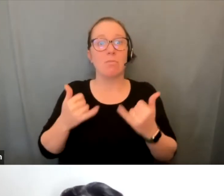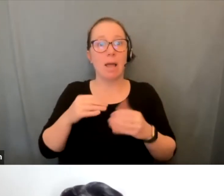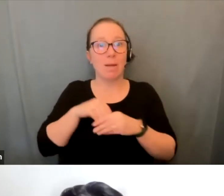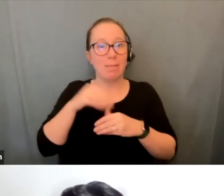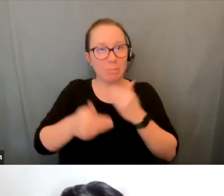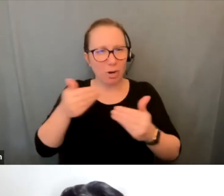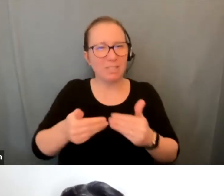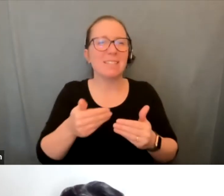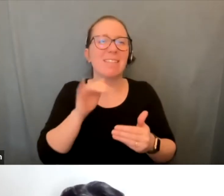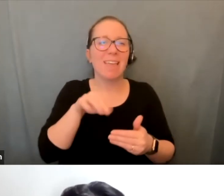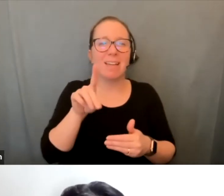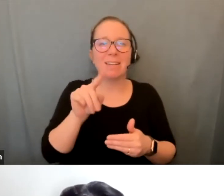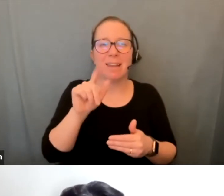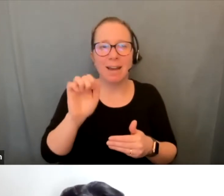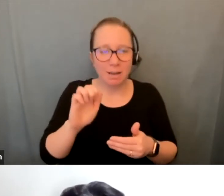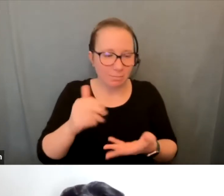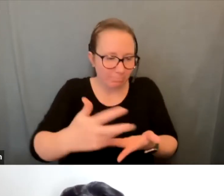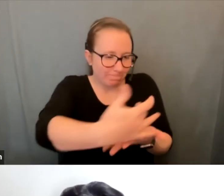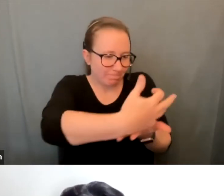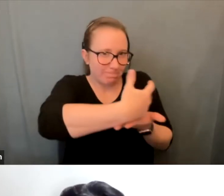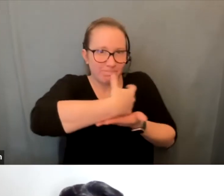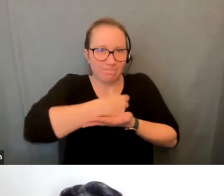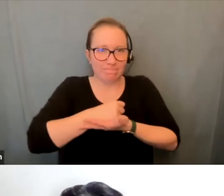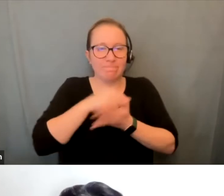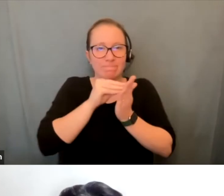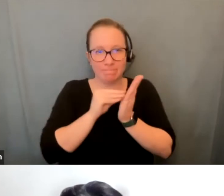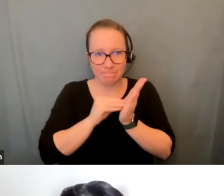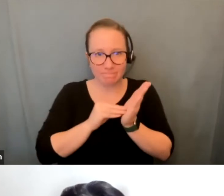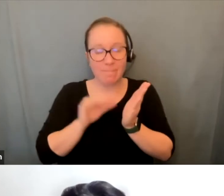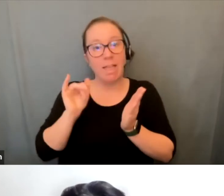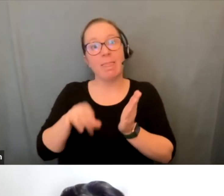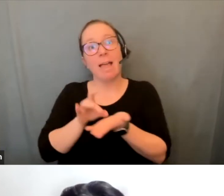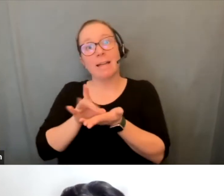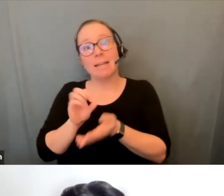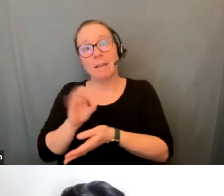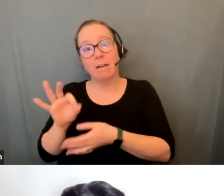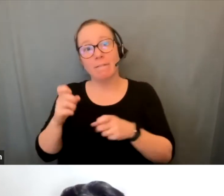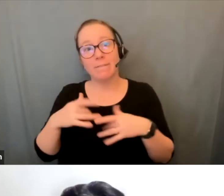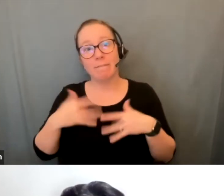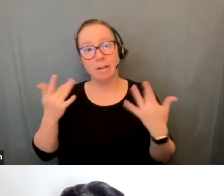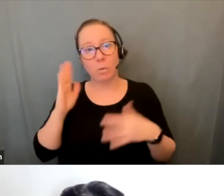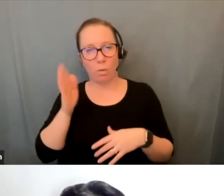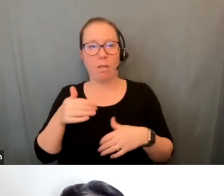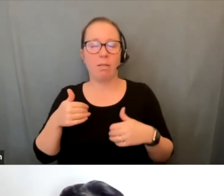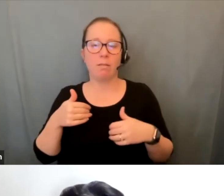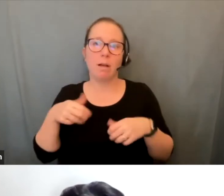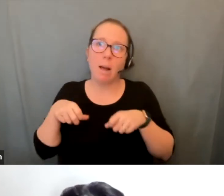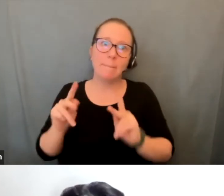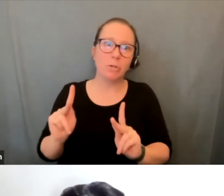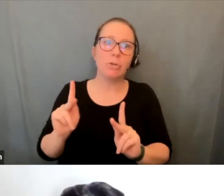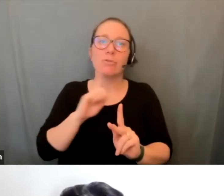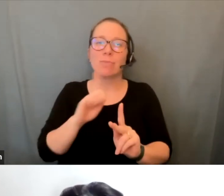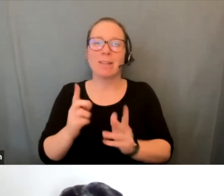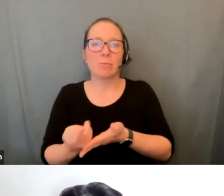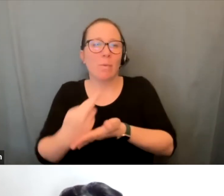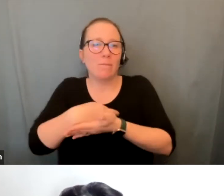data and information together right now. And the kickoff event is going to be an opportunity to walk through that